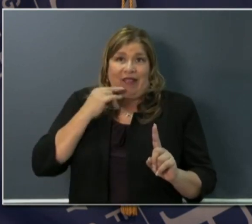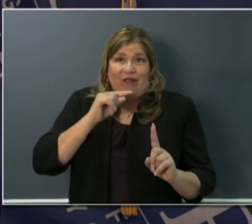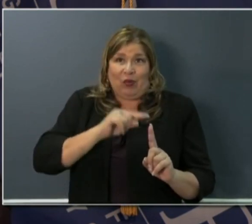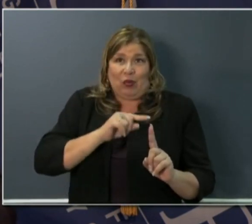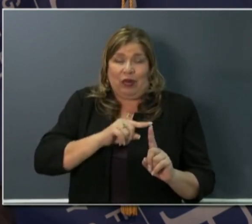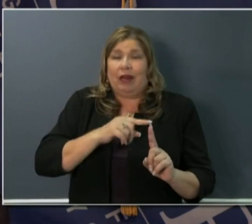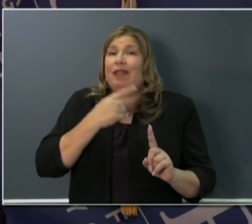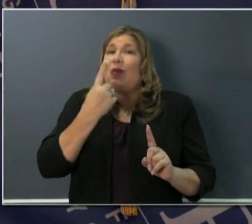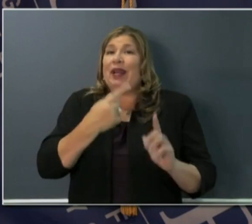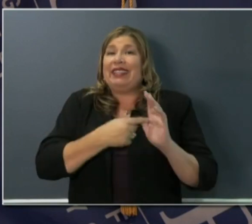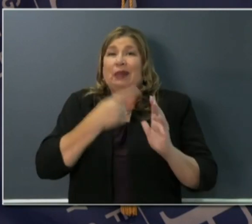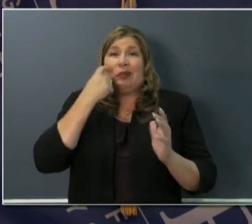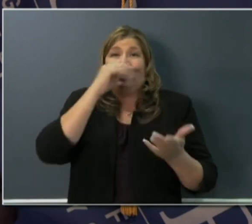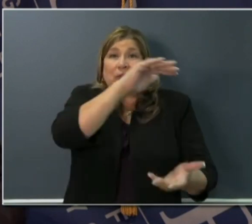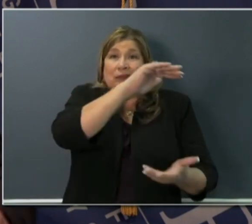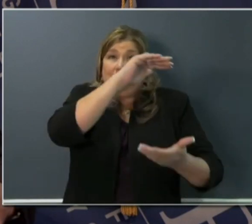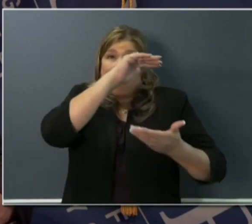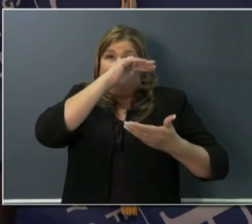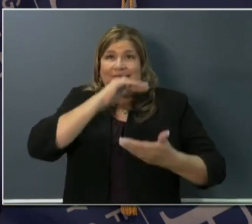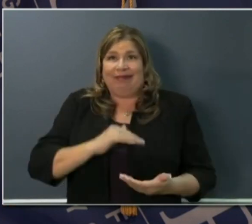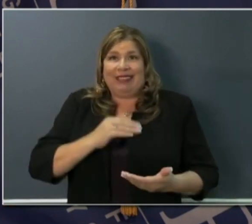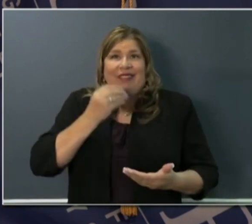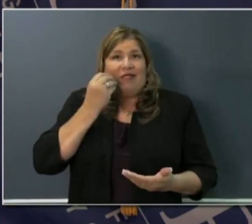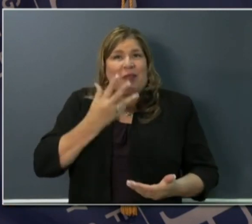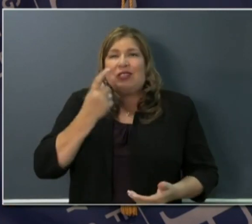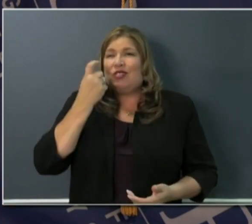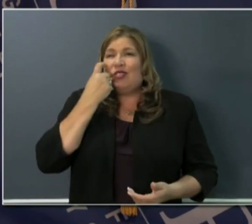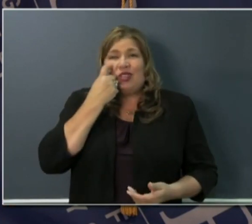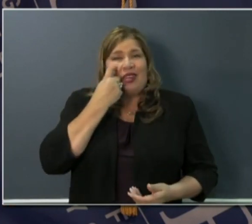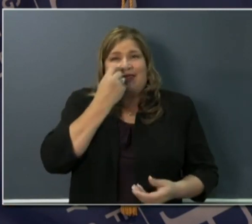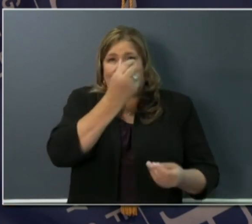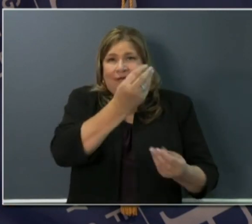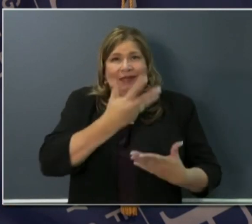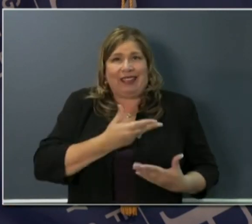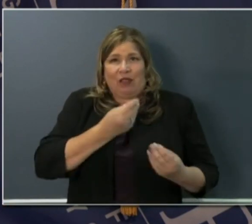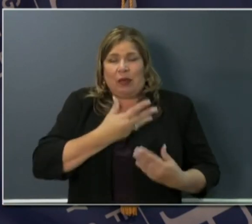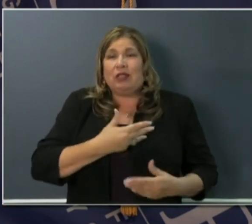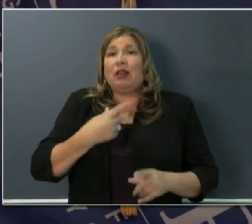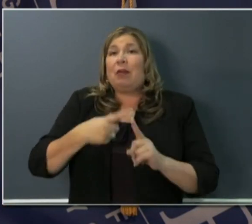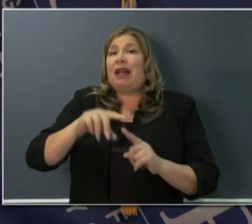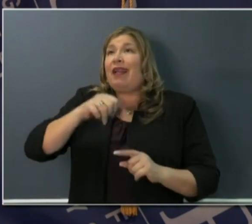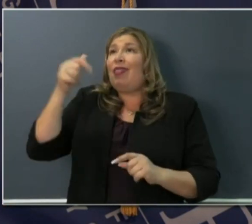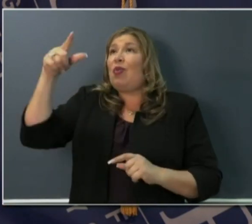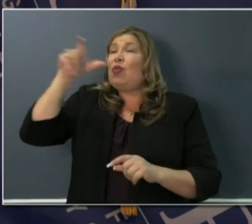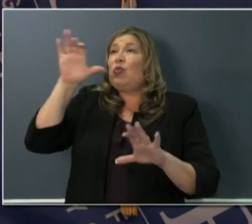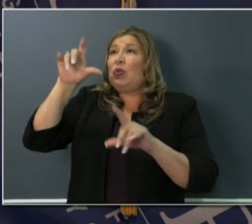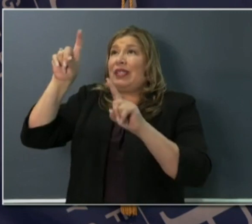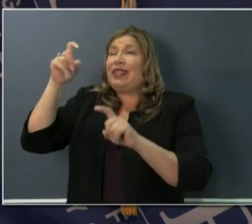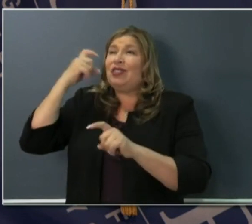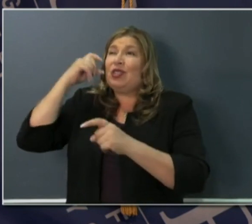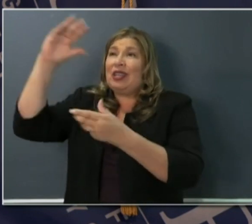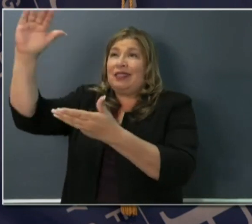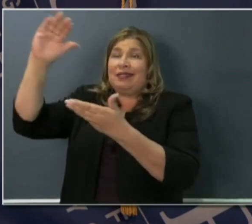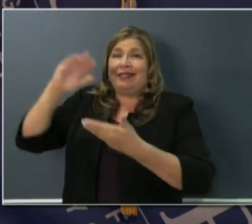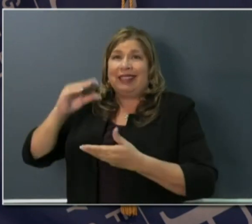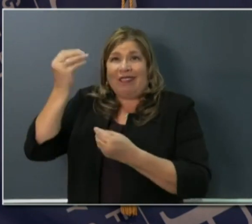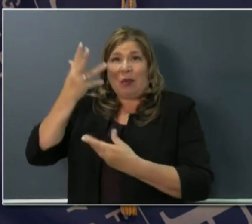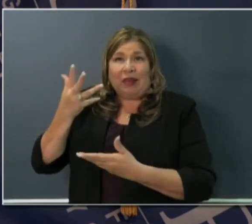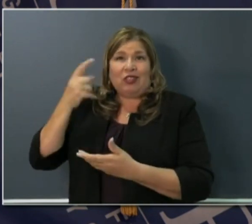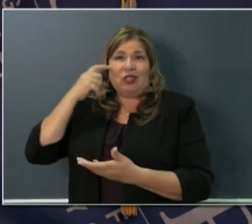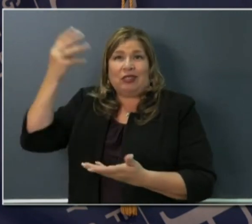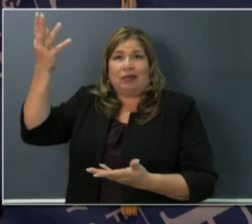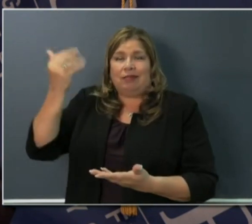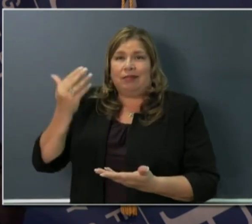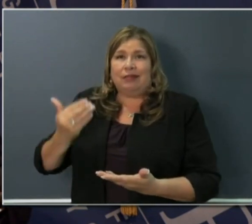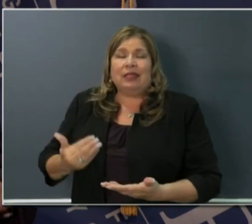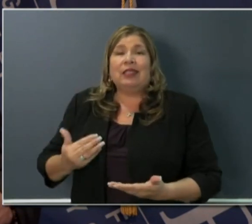That is one example. Kaiser just came on board. Number of other providers just came on board. And the collection